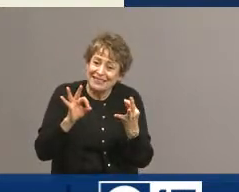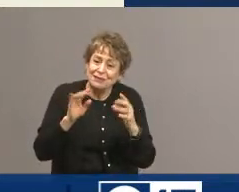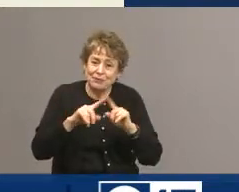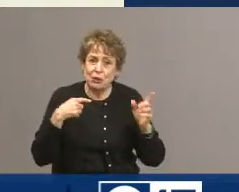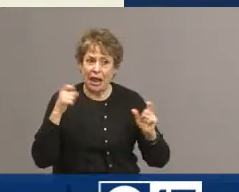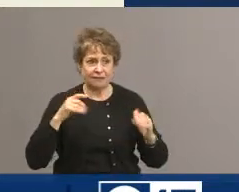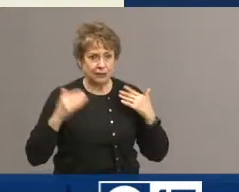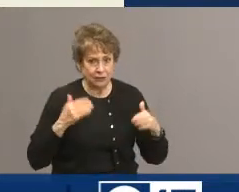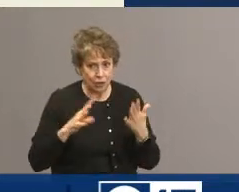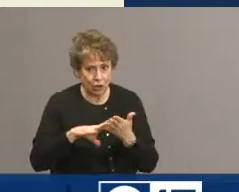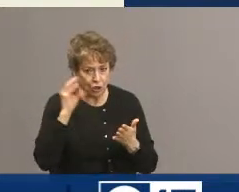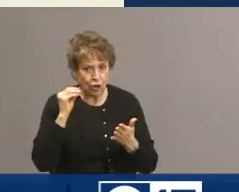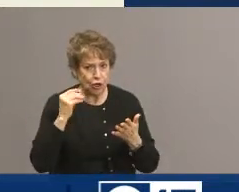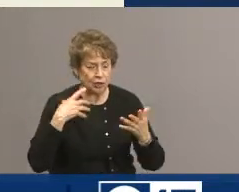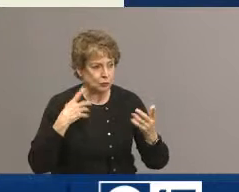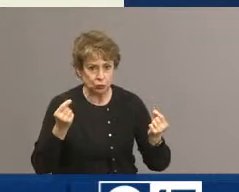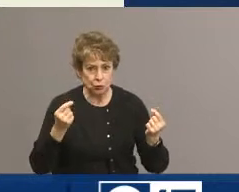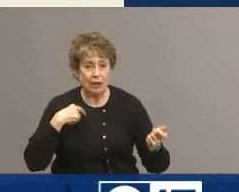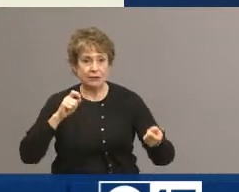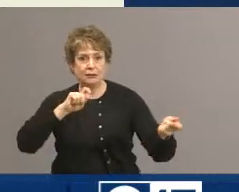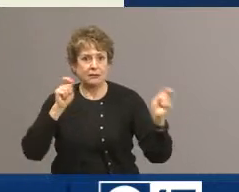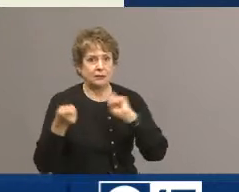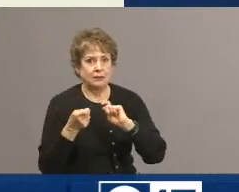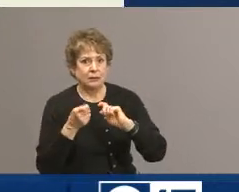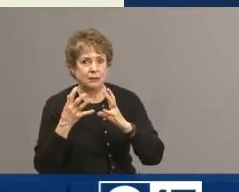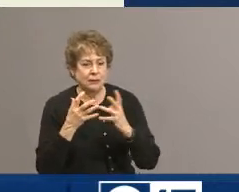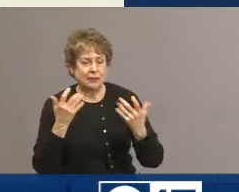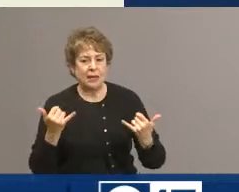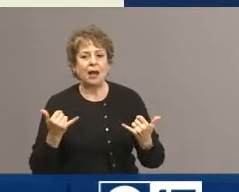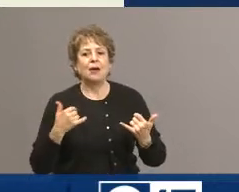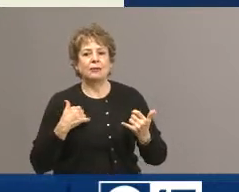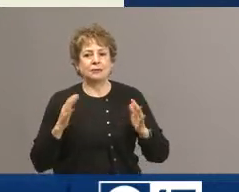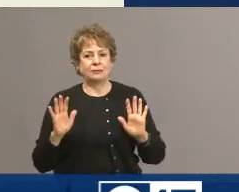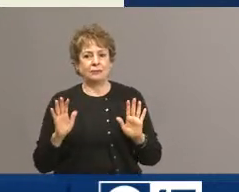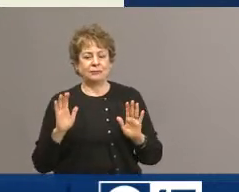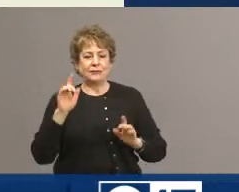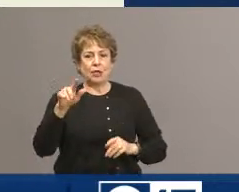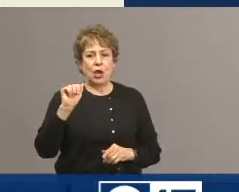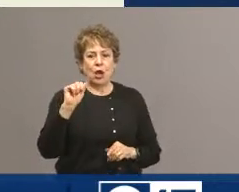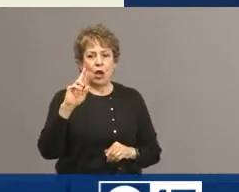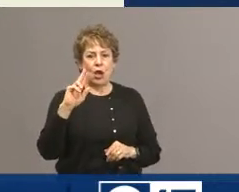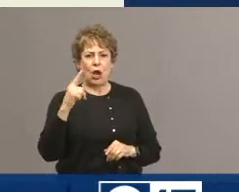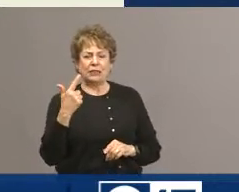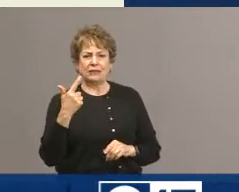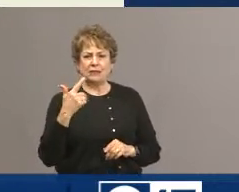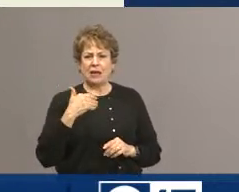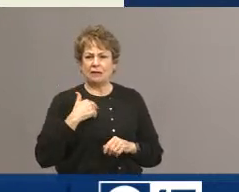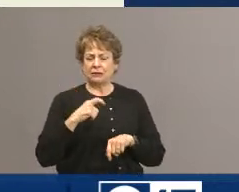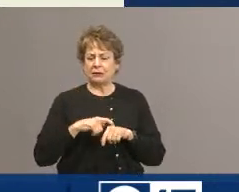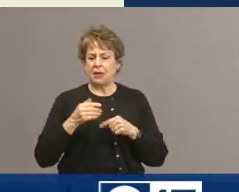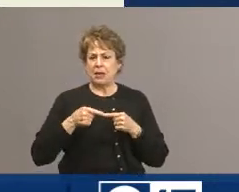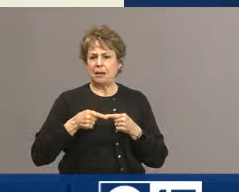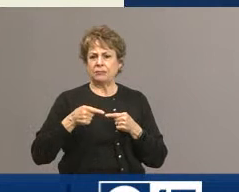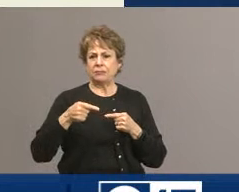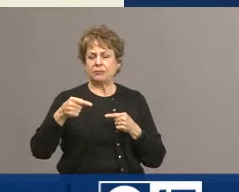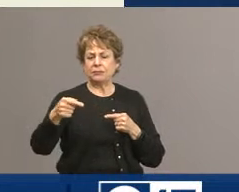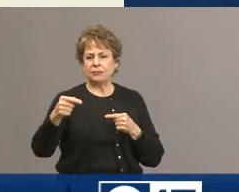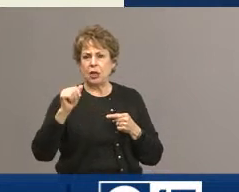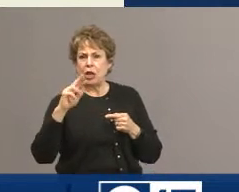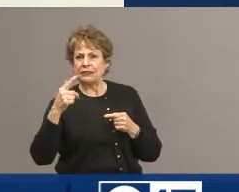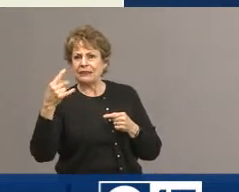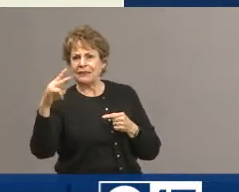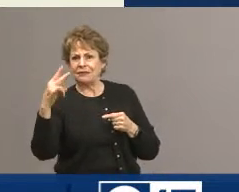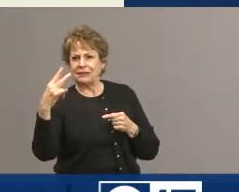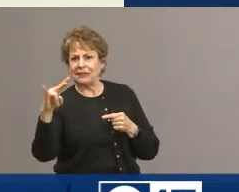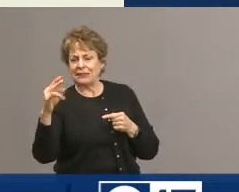between now and mid-August, but we're going to work with Superintendent Hoffman. We're going to be listening to our superintendents